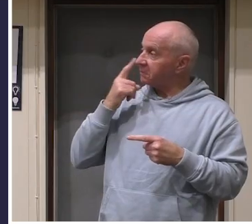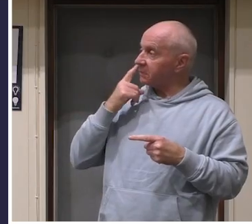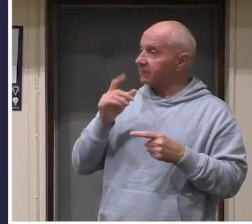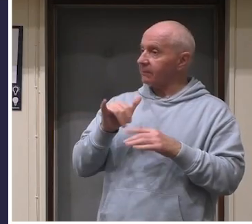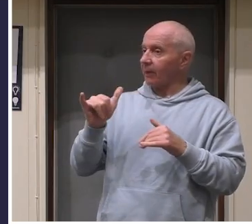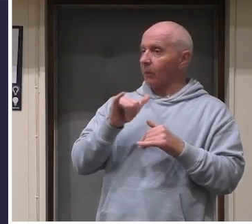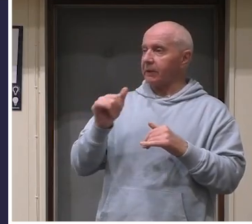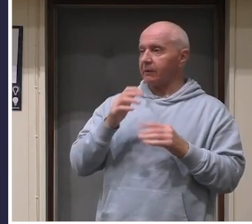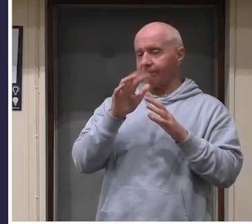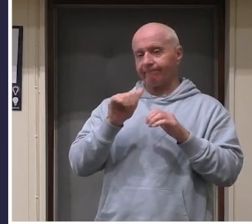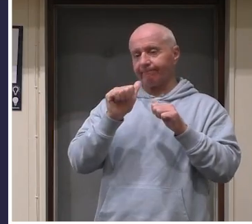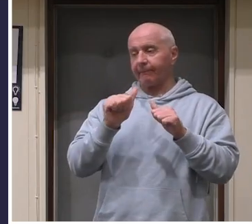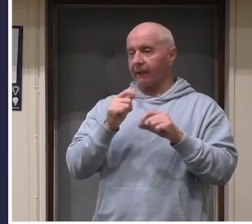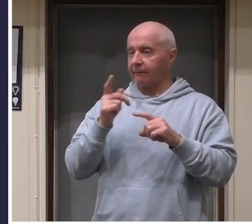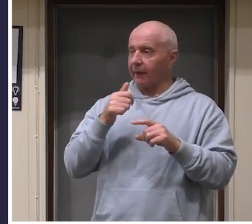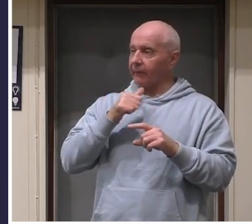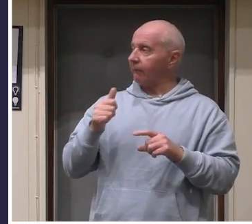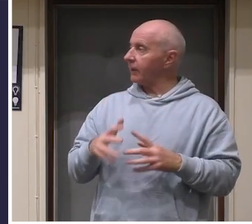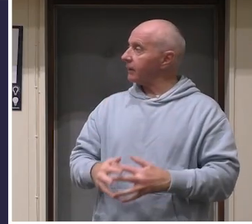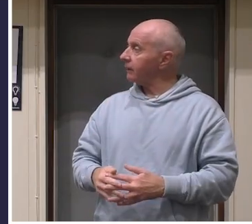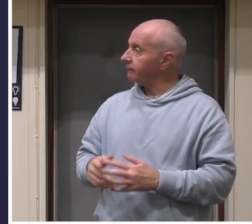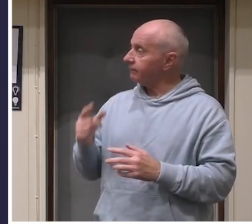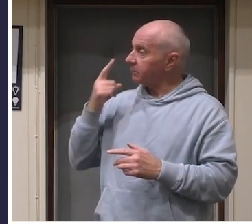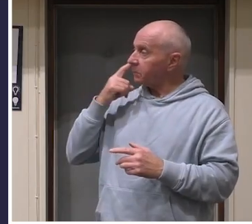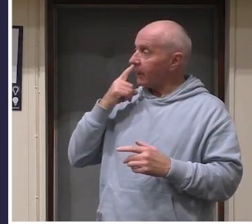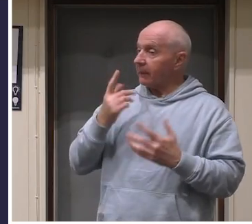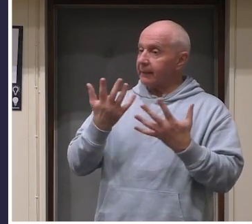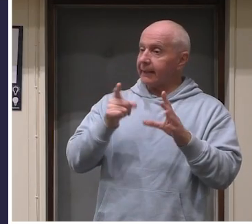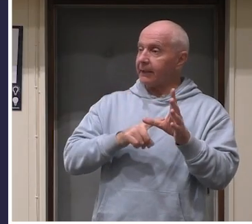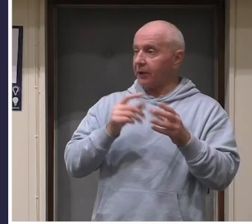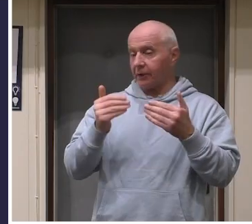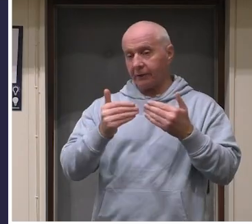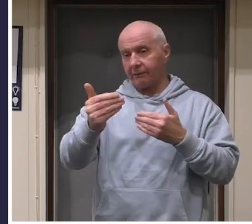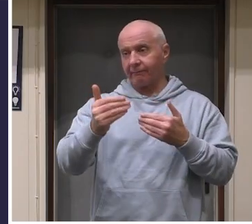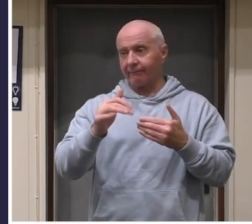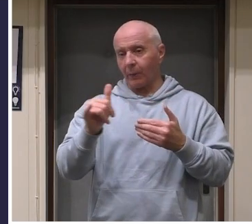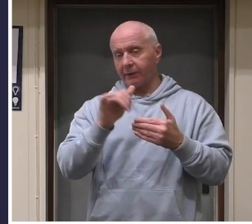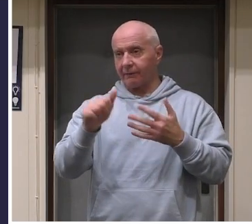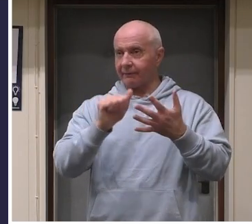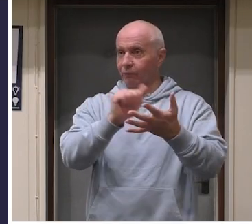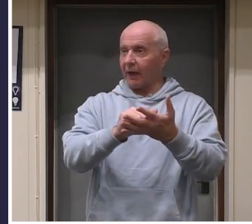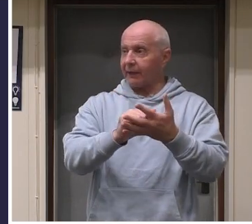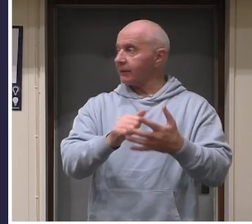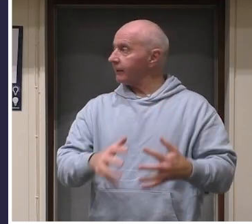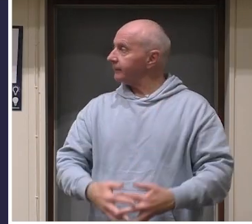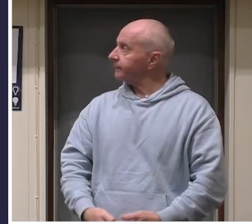what I'm doing in Manchester. And we can see in 10 years which one works out, right? That's how it's going to be.